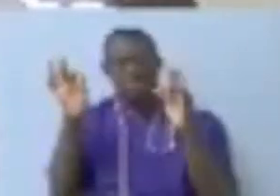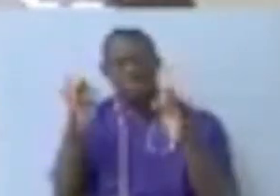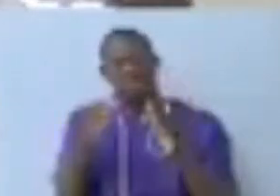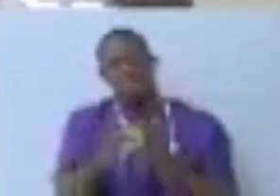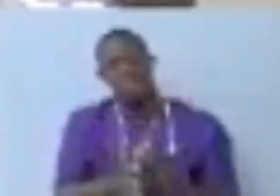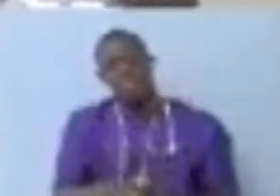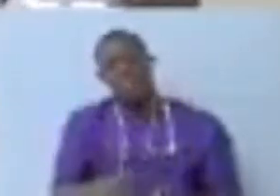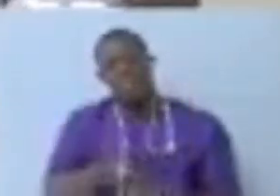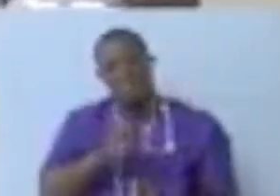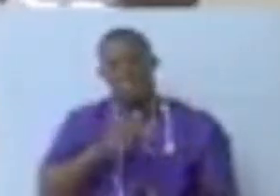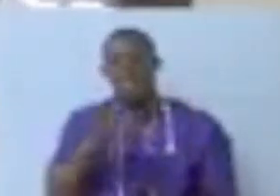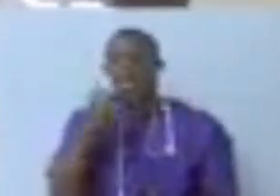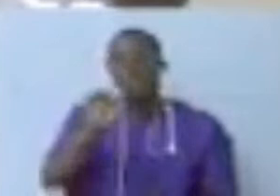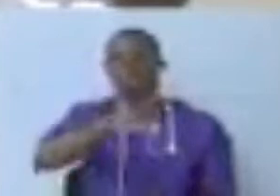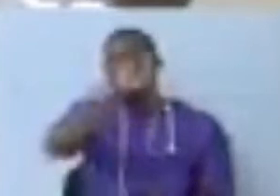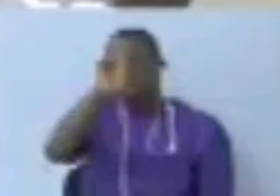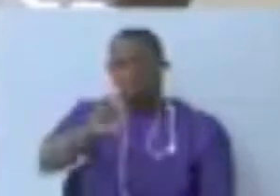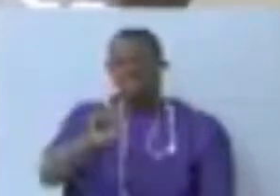asked.